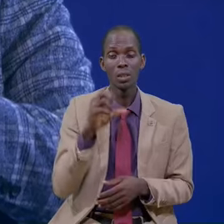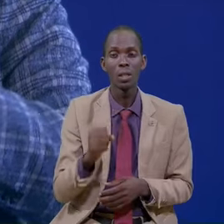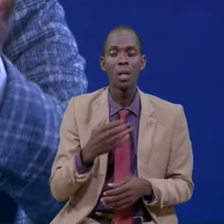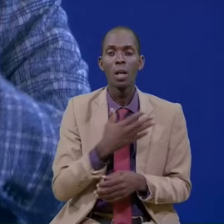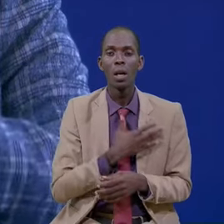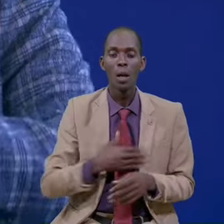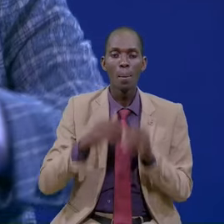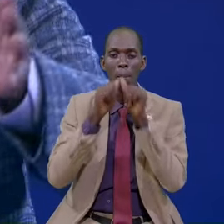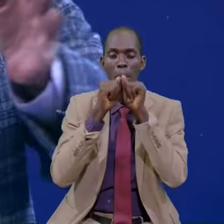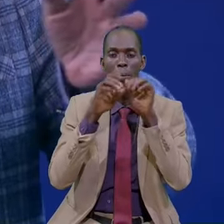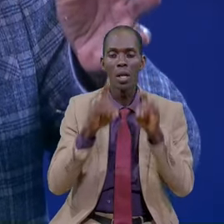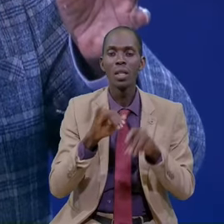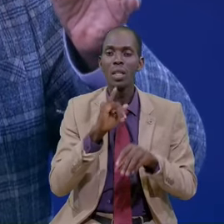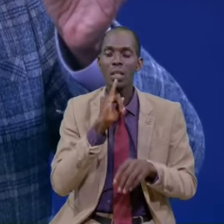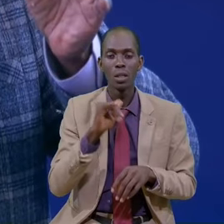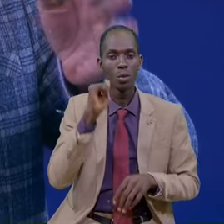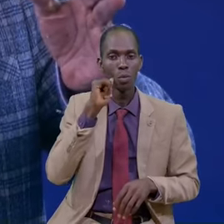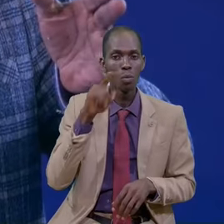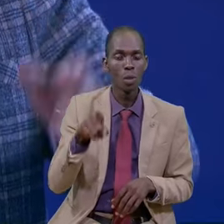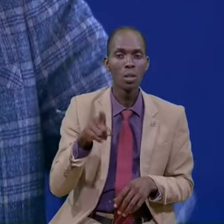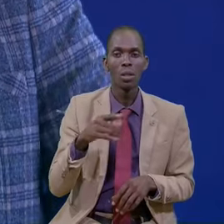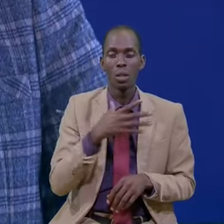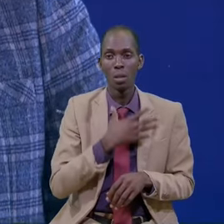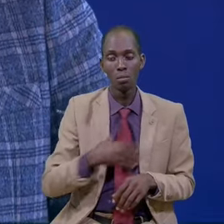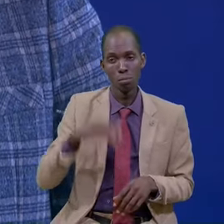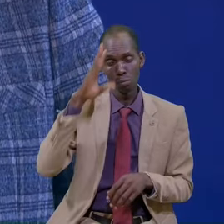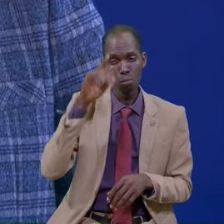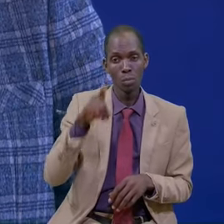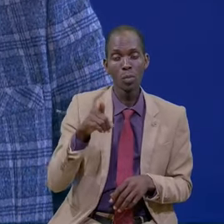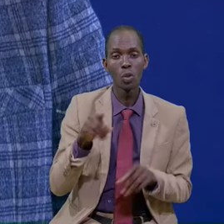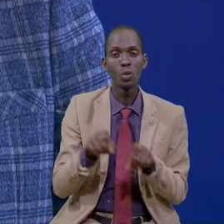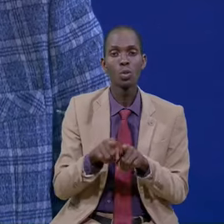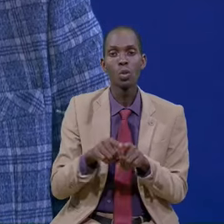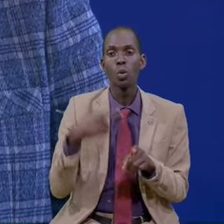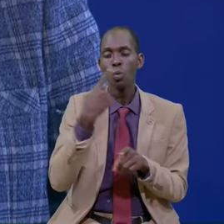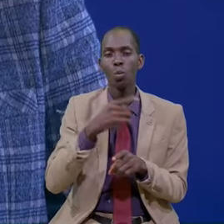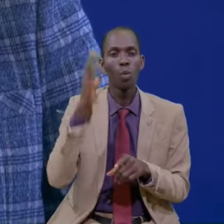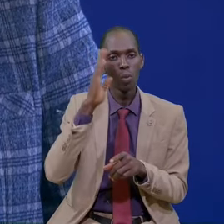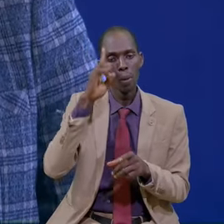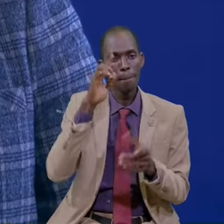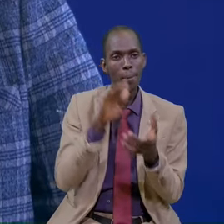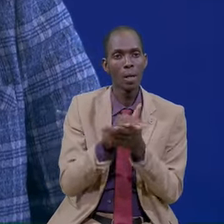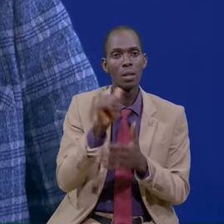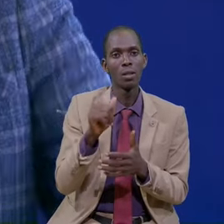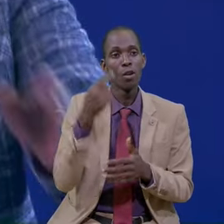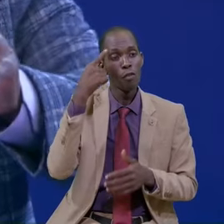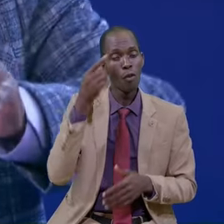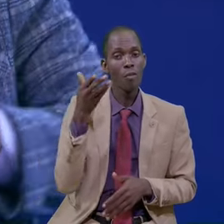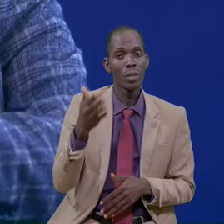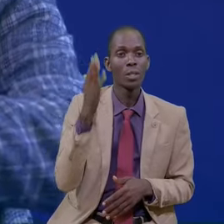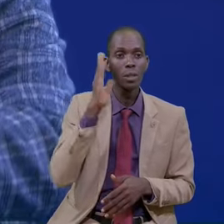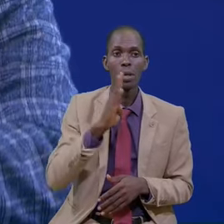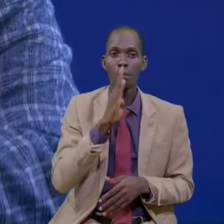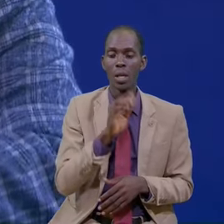is she and he also that believed for there shall be a performance